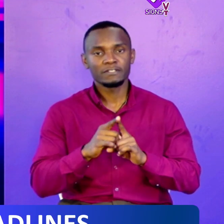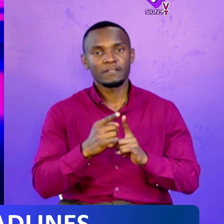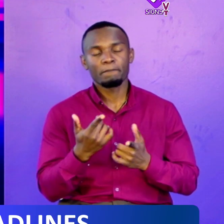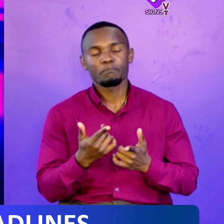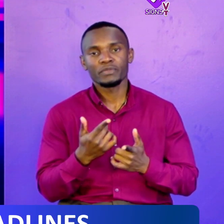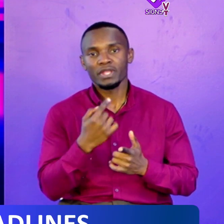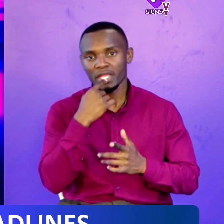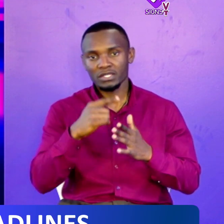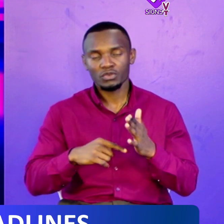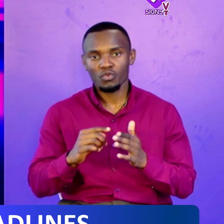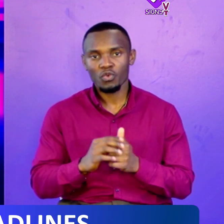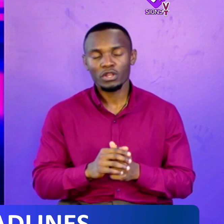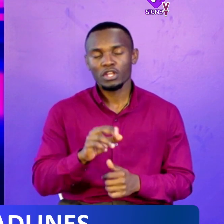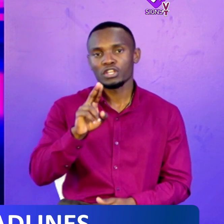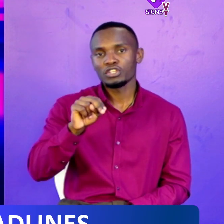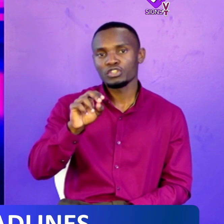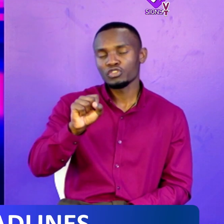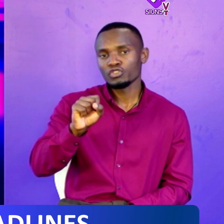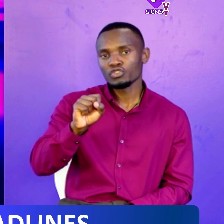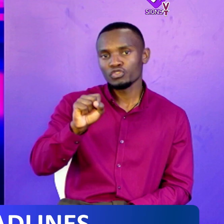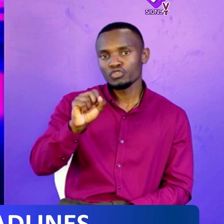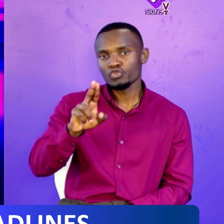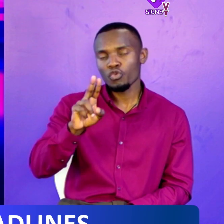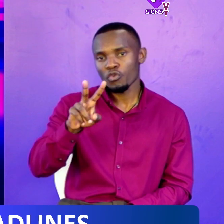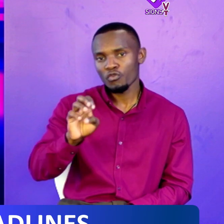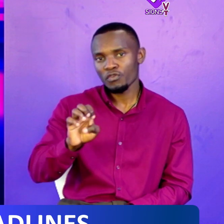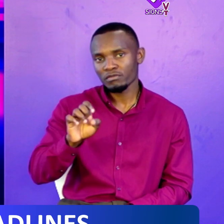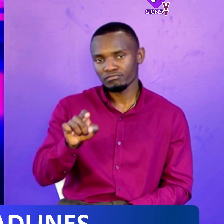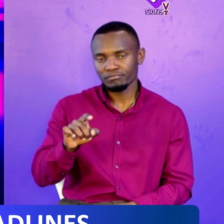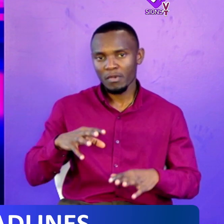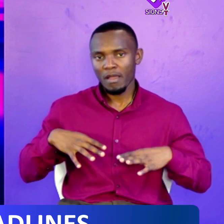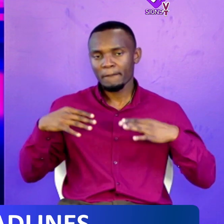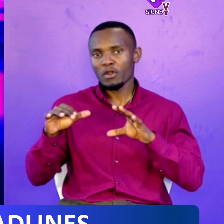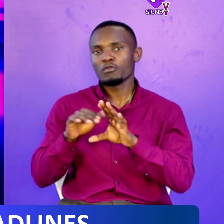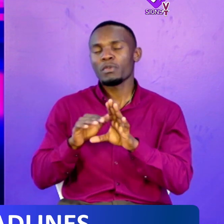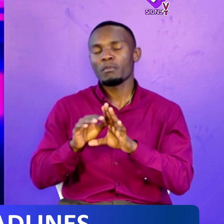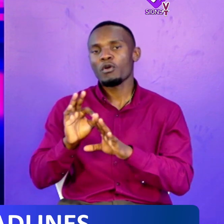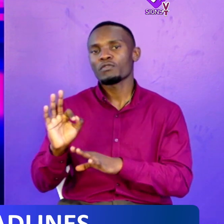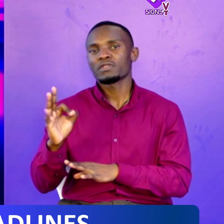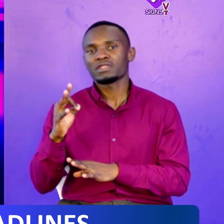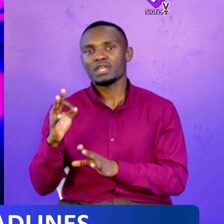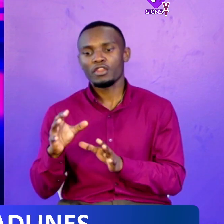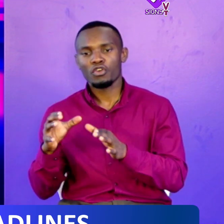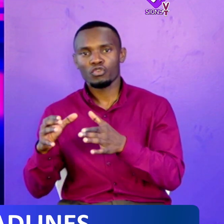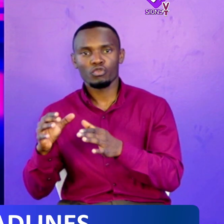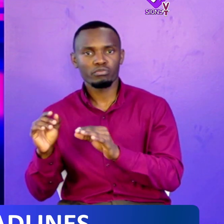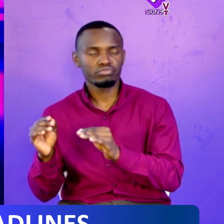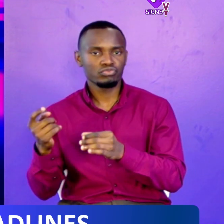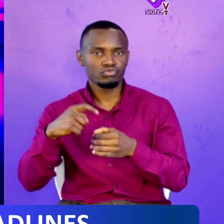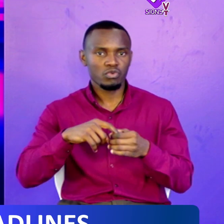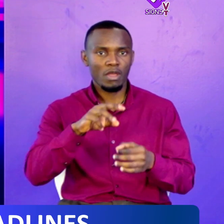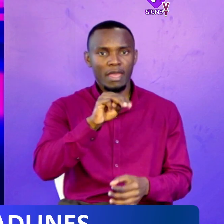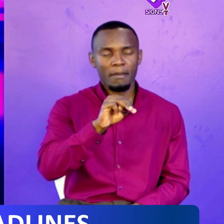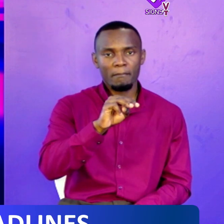Corporal Nzuve was a proud member of Kenya's 3rd contingent to the MSS, where he